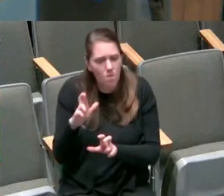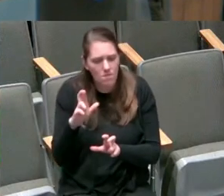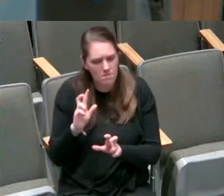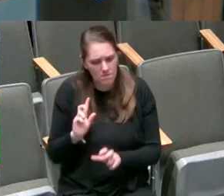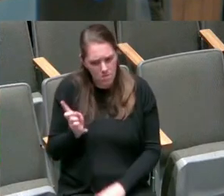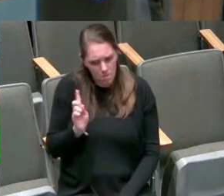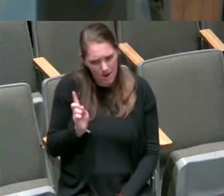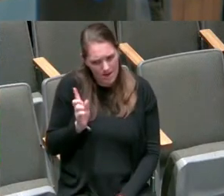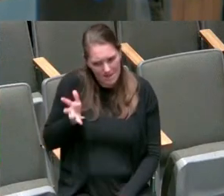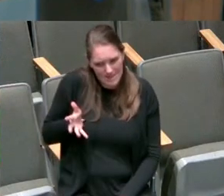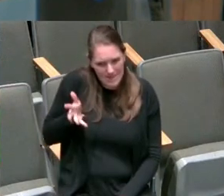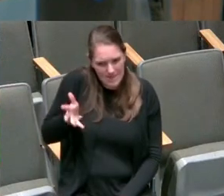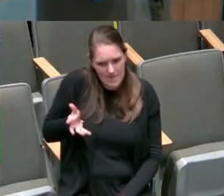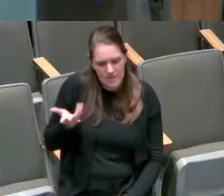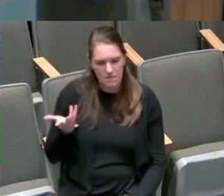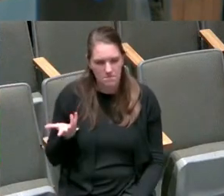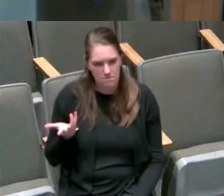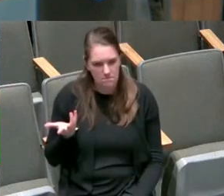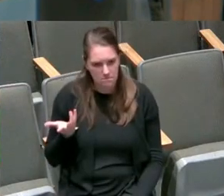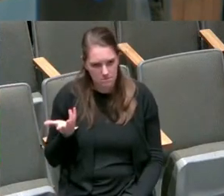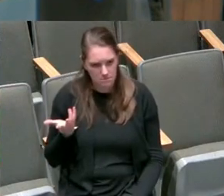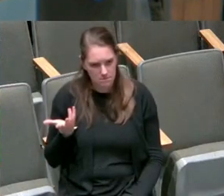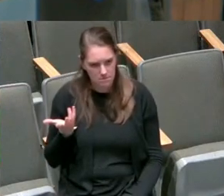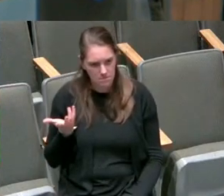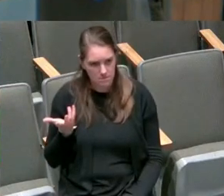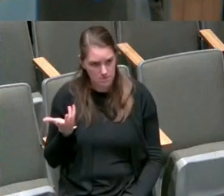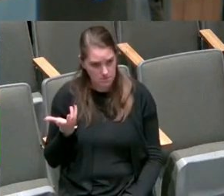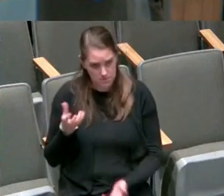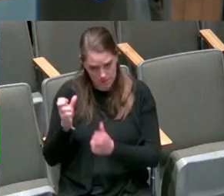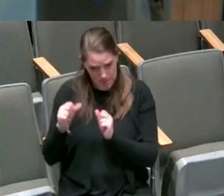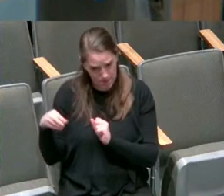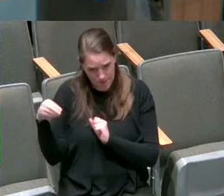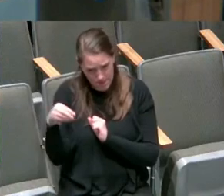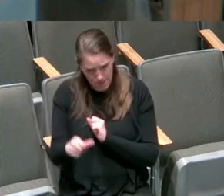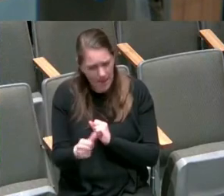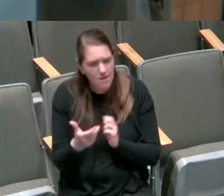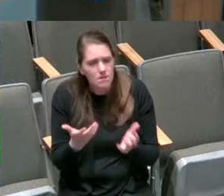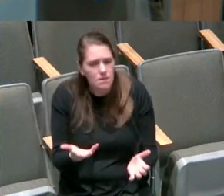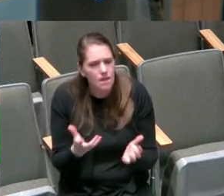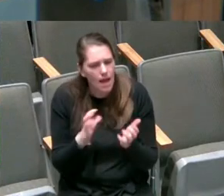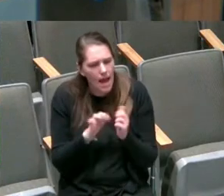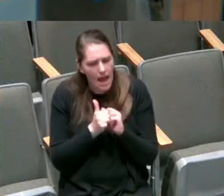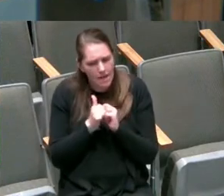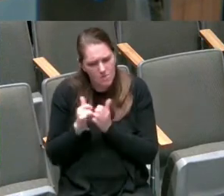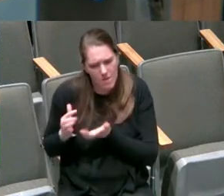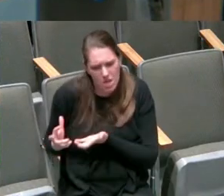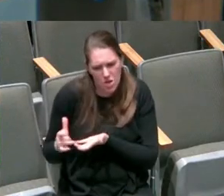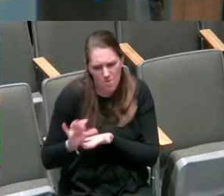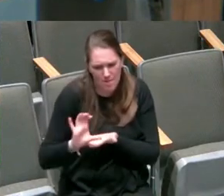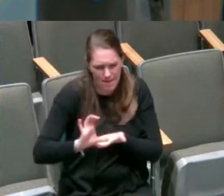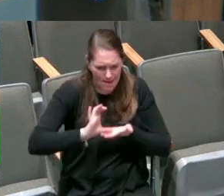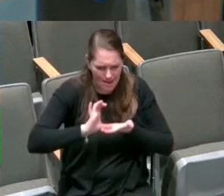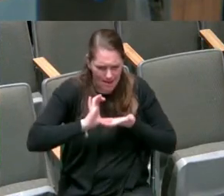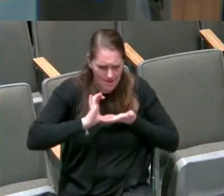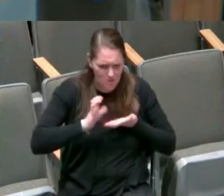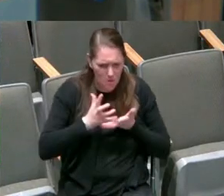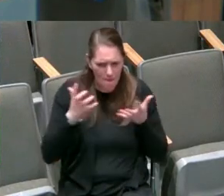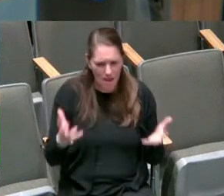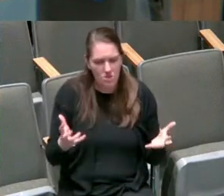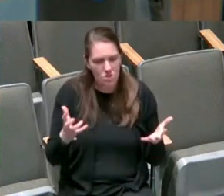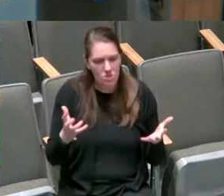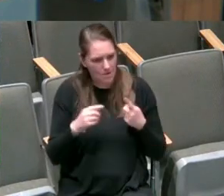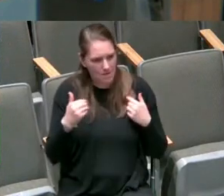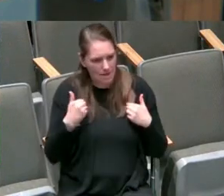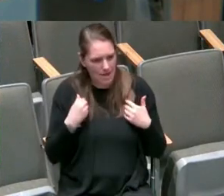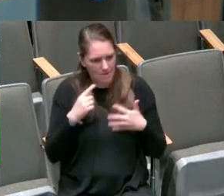where does it sit at what point might it be spent or how do we accumulate so much when